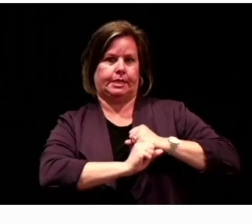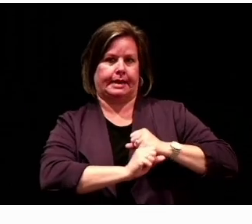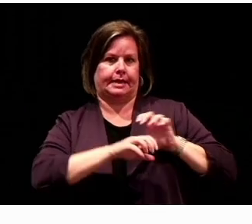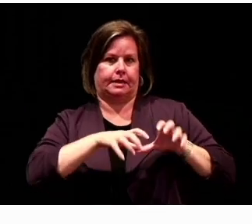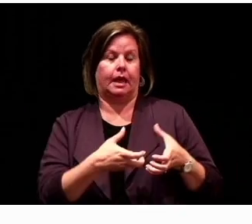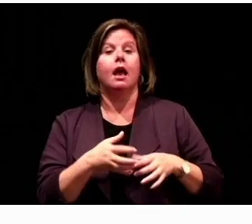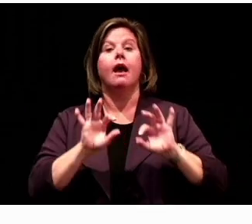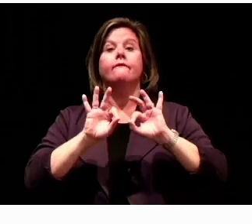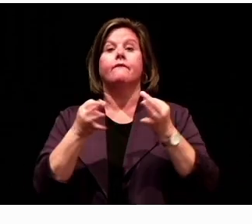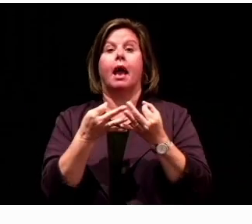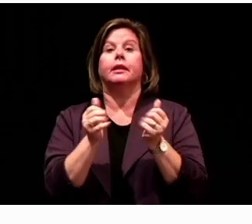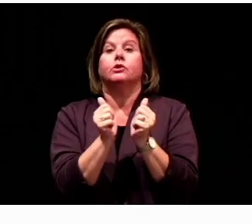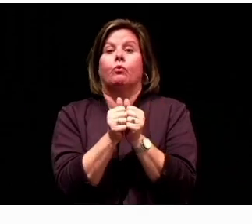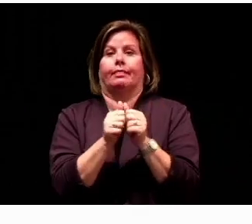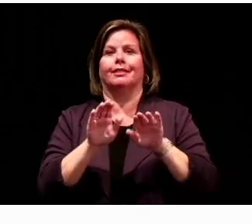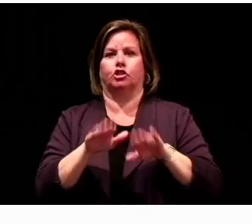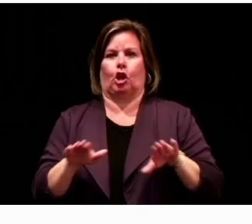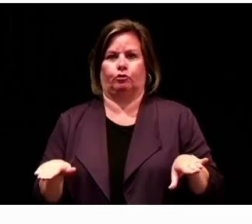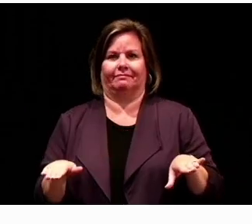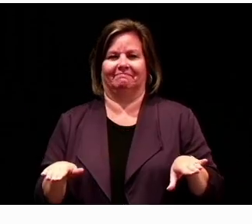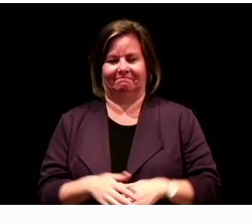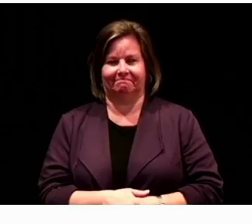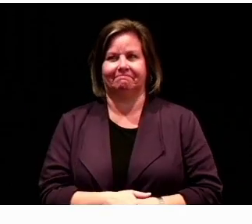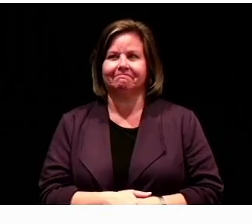Becky Nespatal. I'm an enforcement coordinator with the Fair Housing